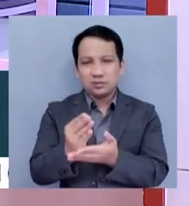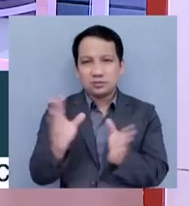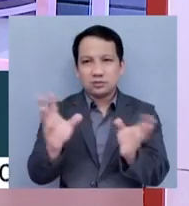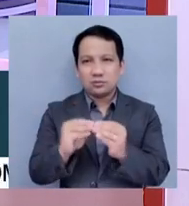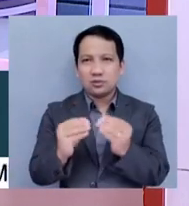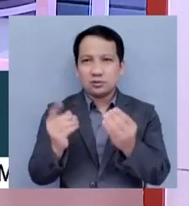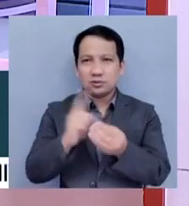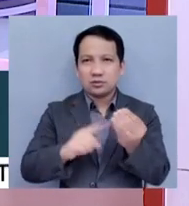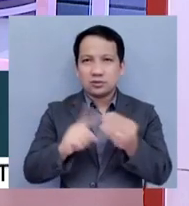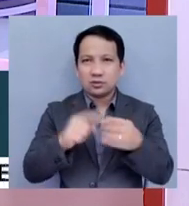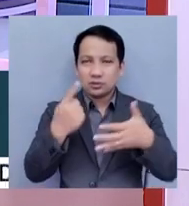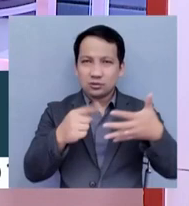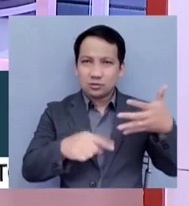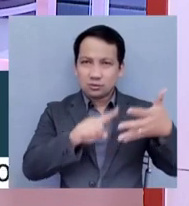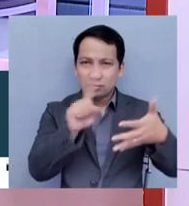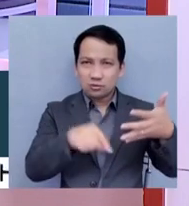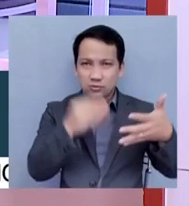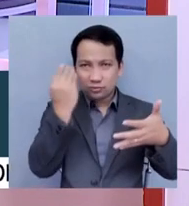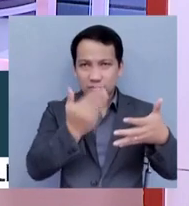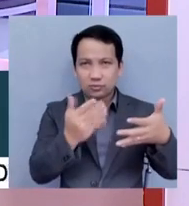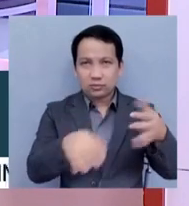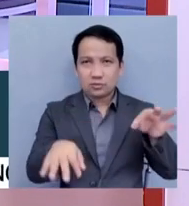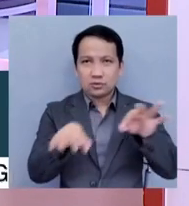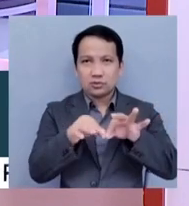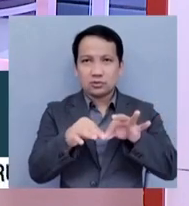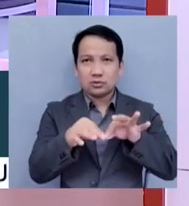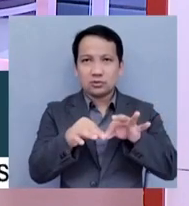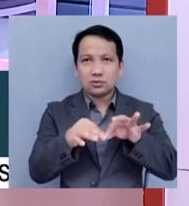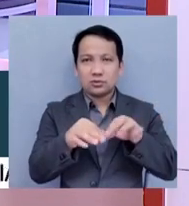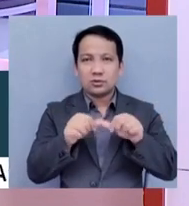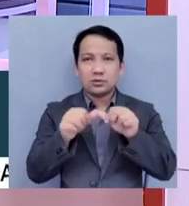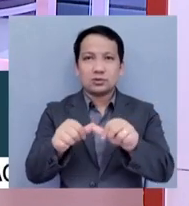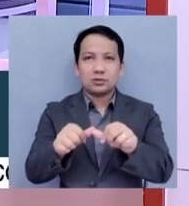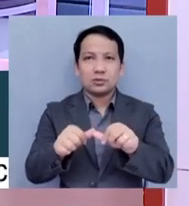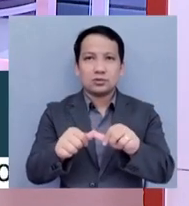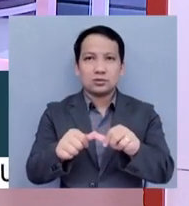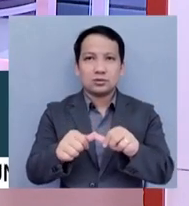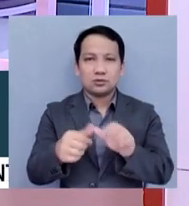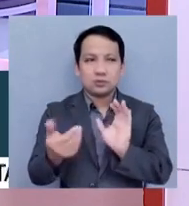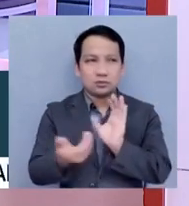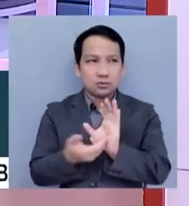ba yung findings ninyo as you conducted a probe on this?